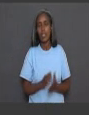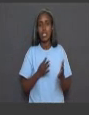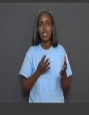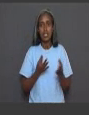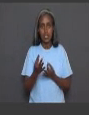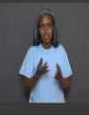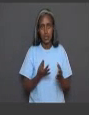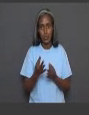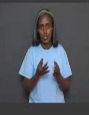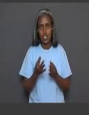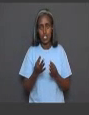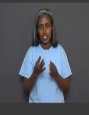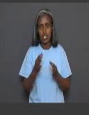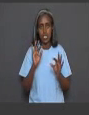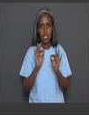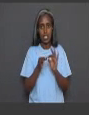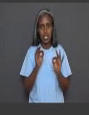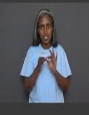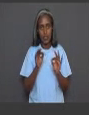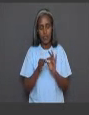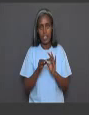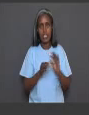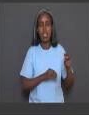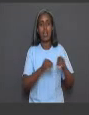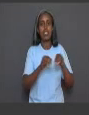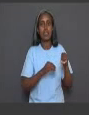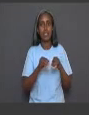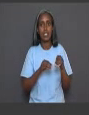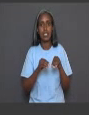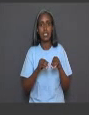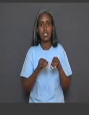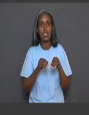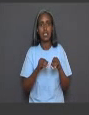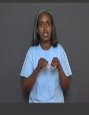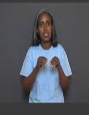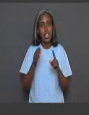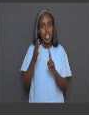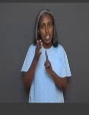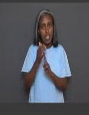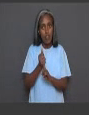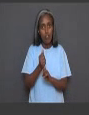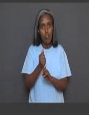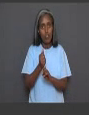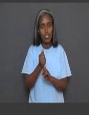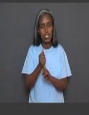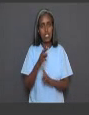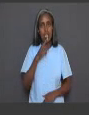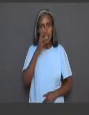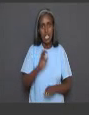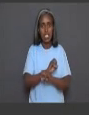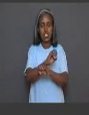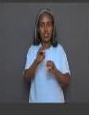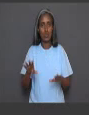Distribution is defined as the activities involving the